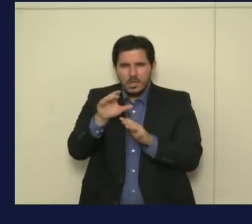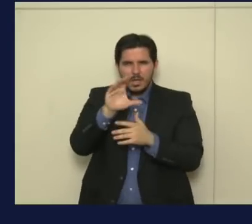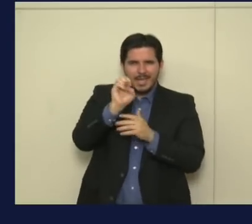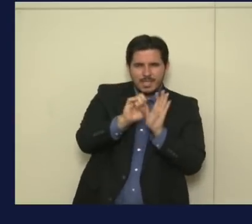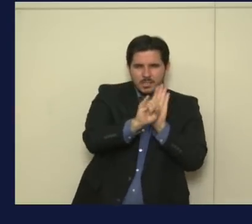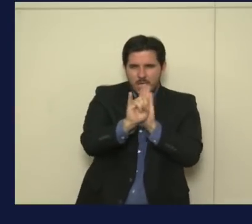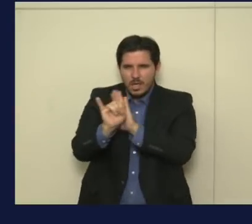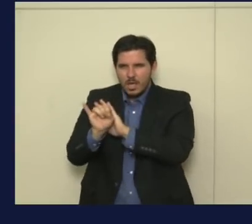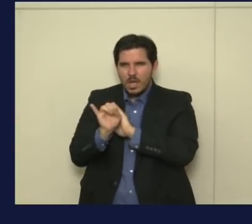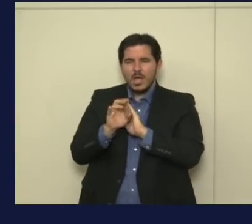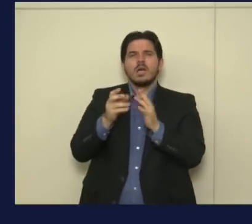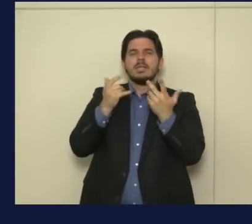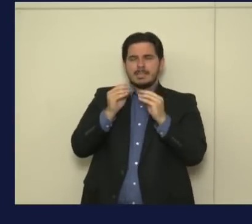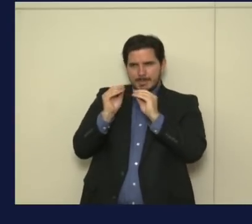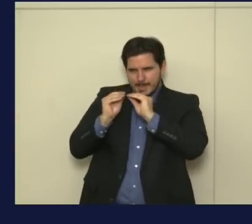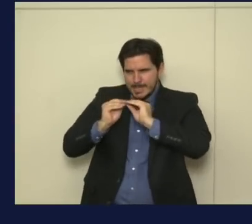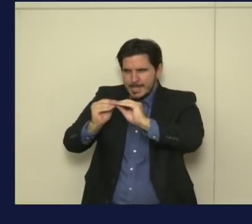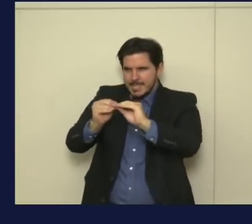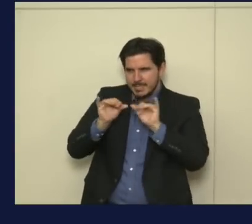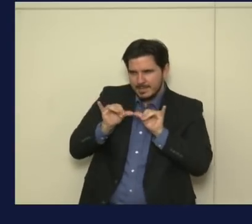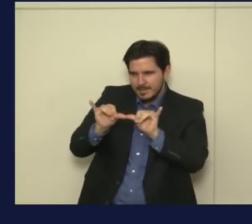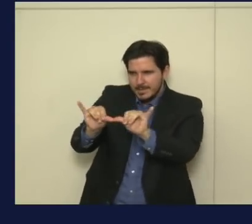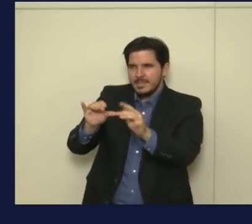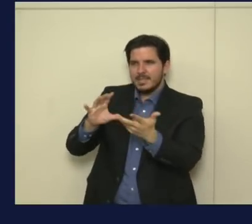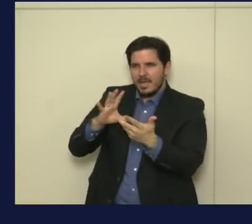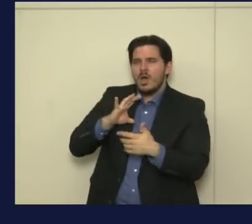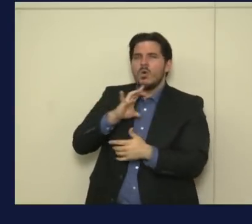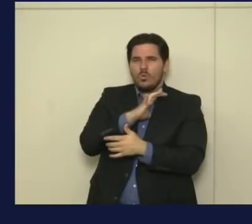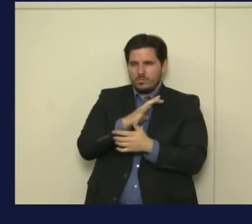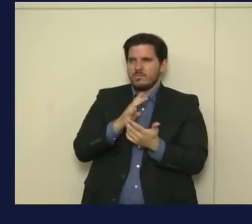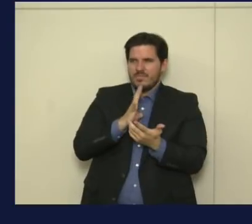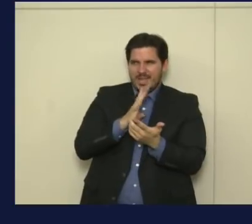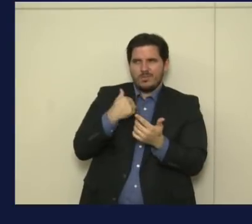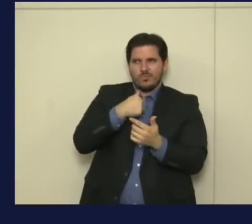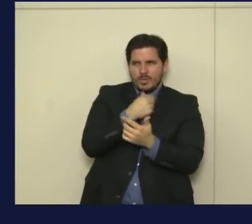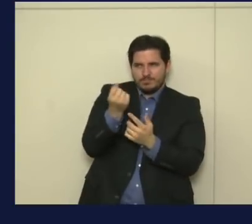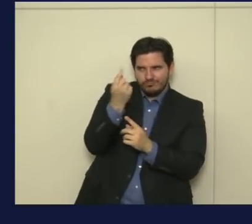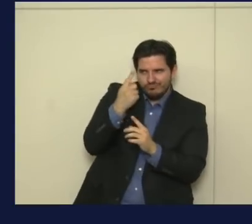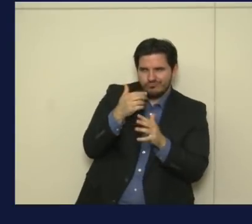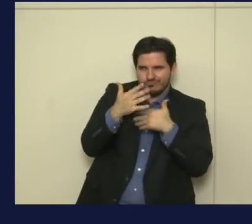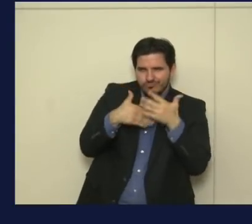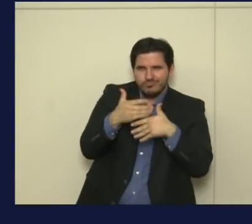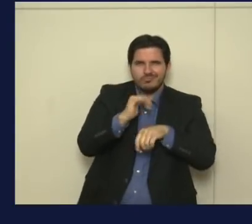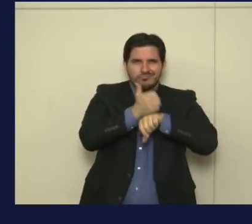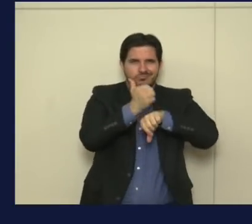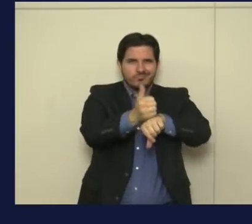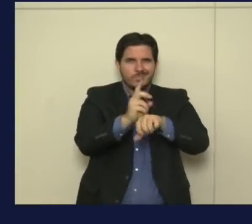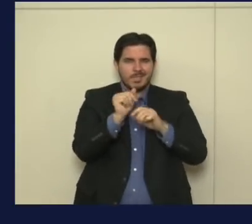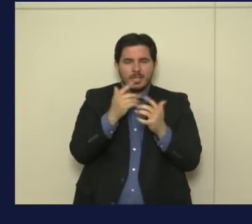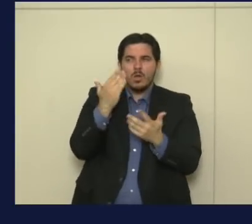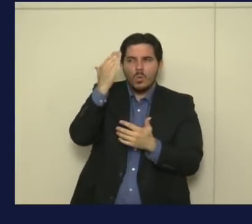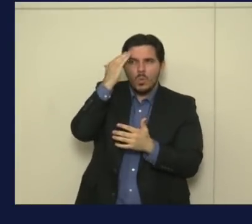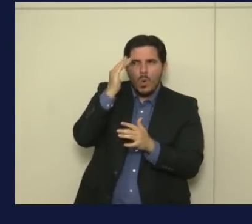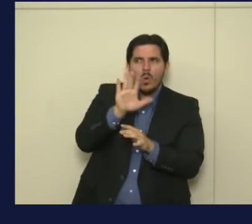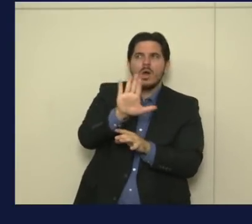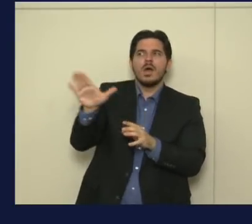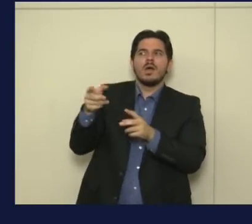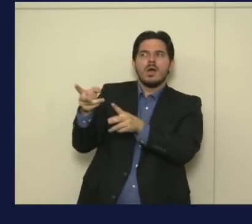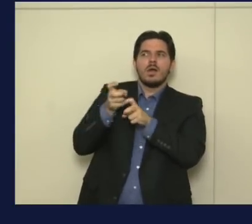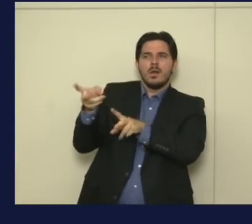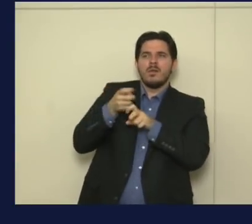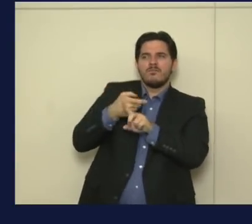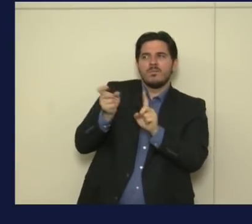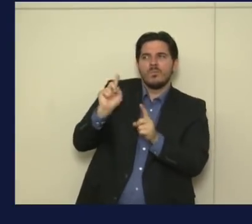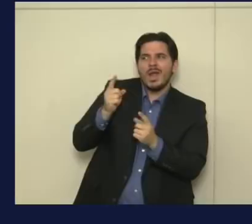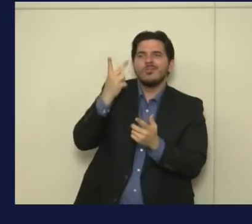that we are now measuring, right? We're building that goalpost so that we really have data that gives us insight about what's currently